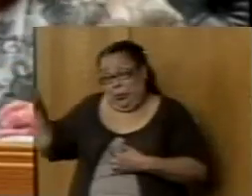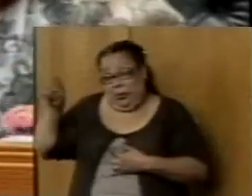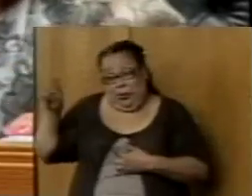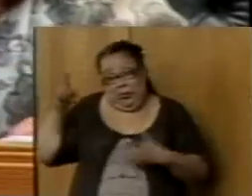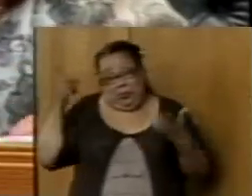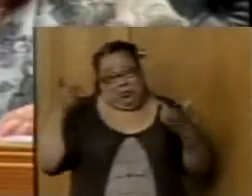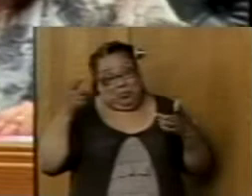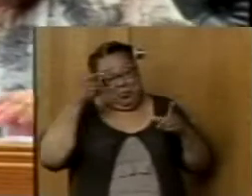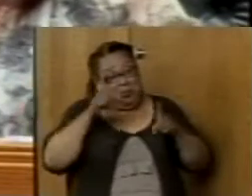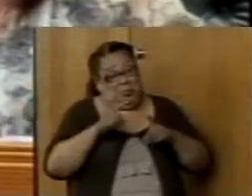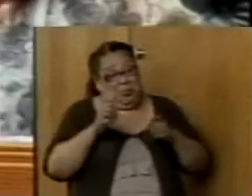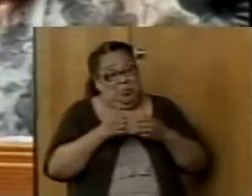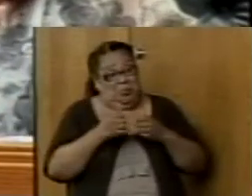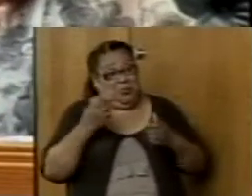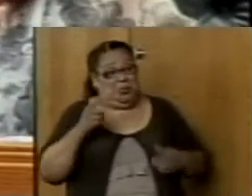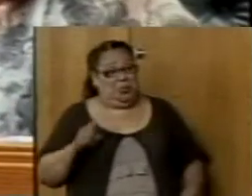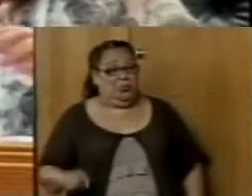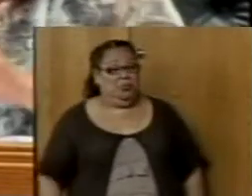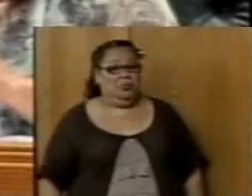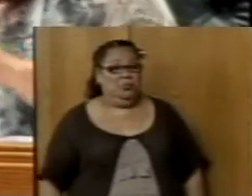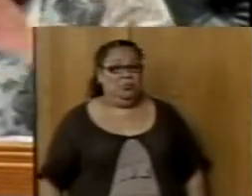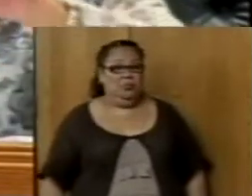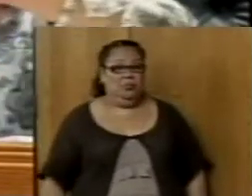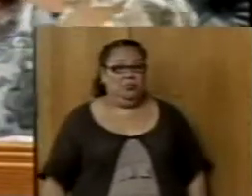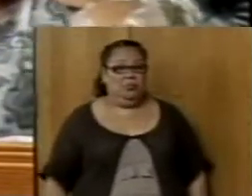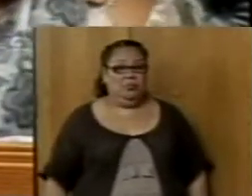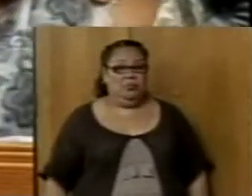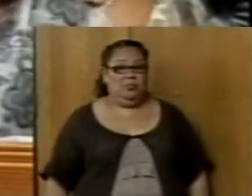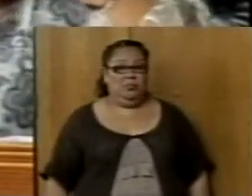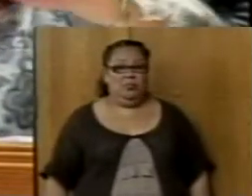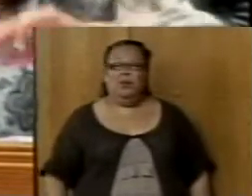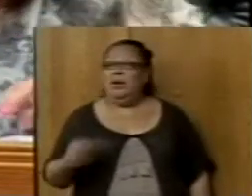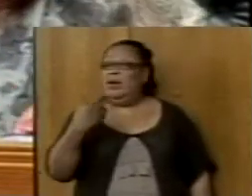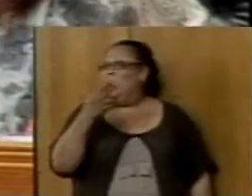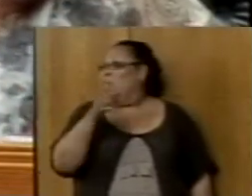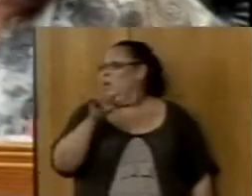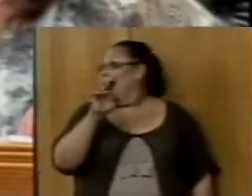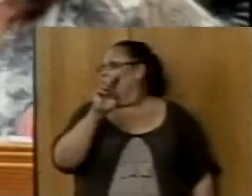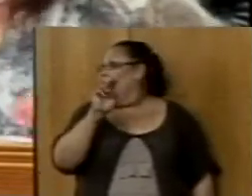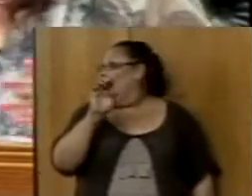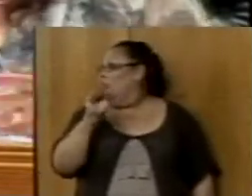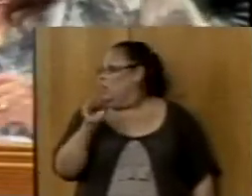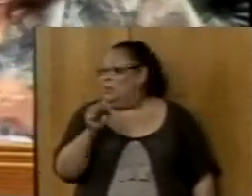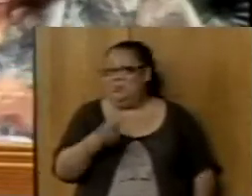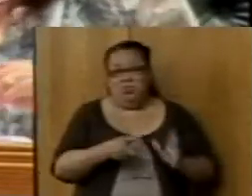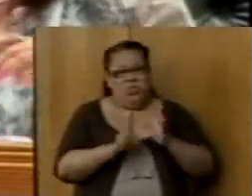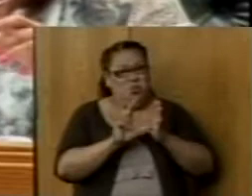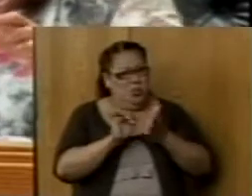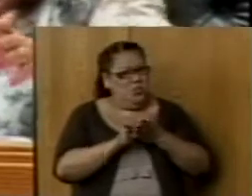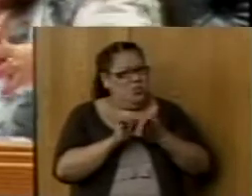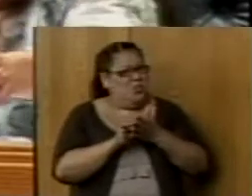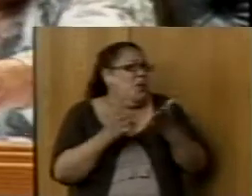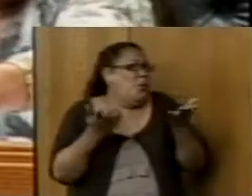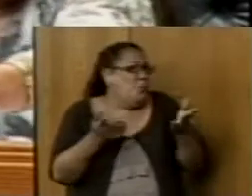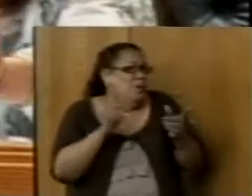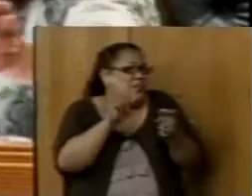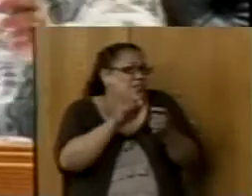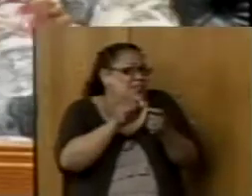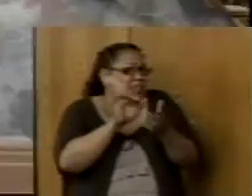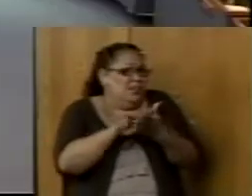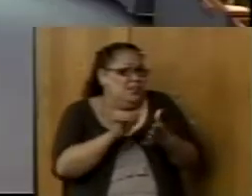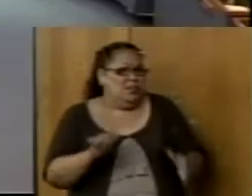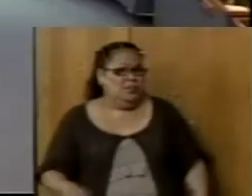I concur. That was my concern. Mr. Haynes, can you go over some of that and as to the status exactly on